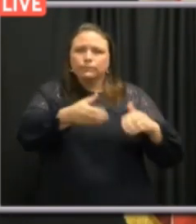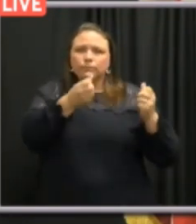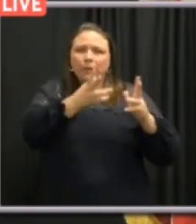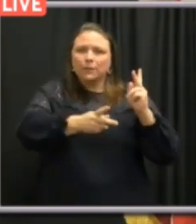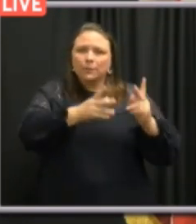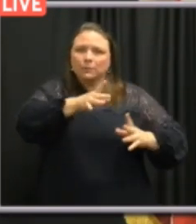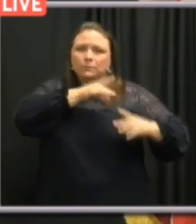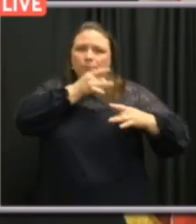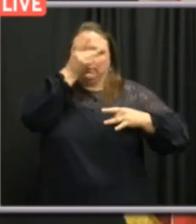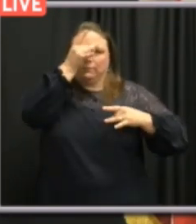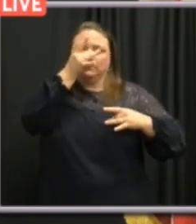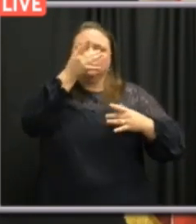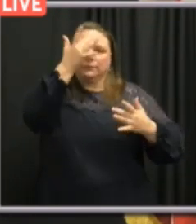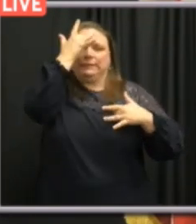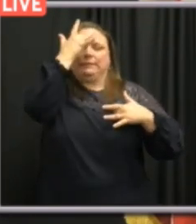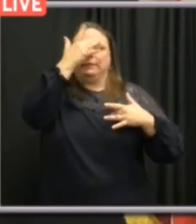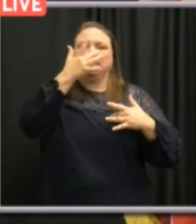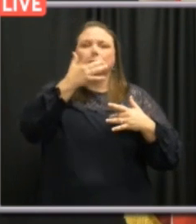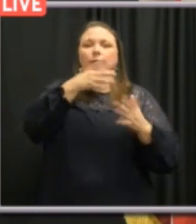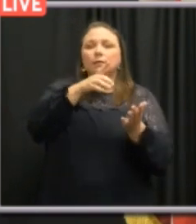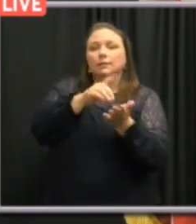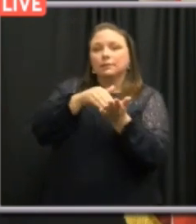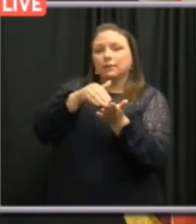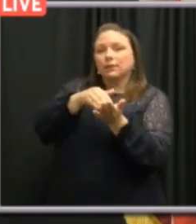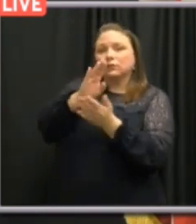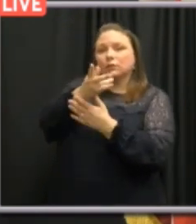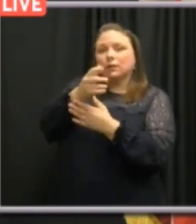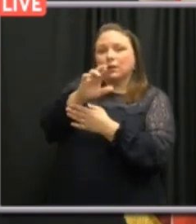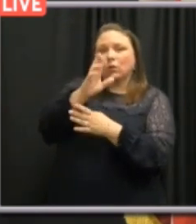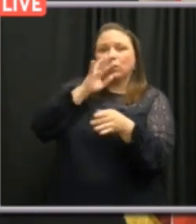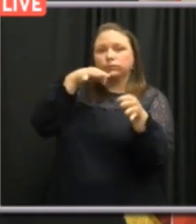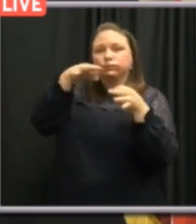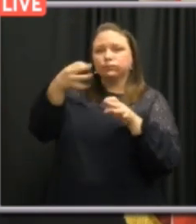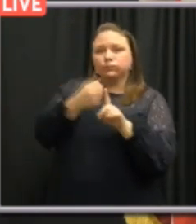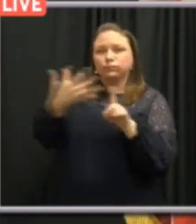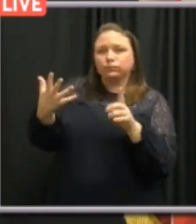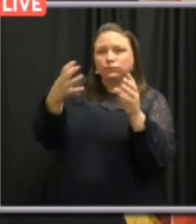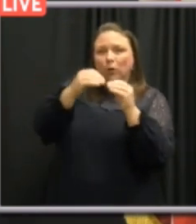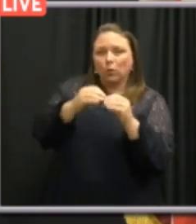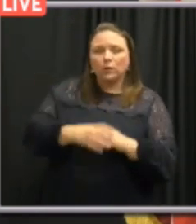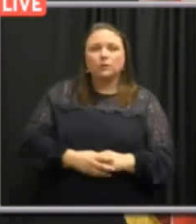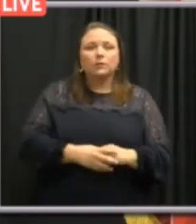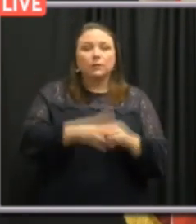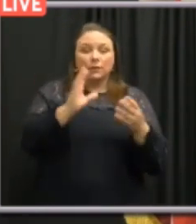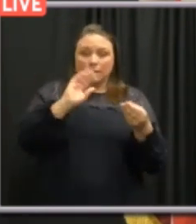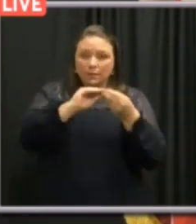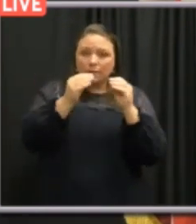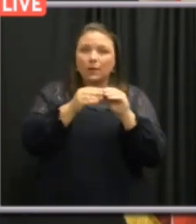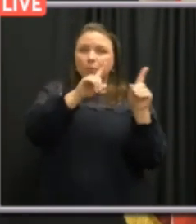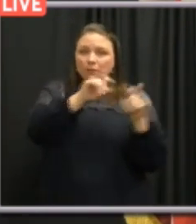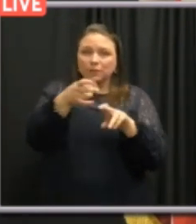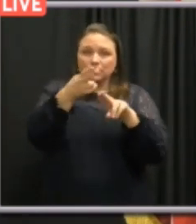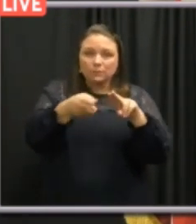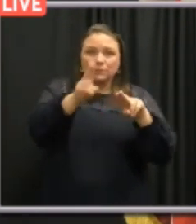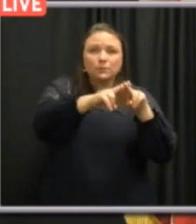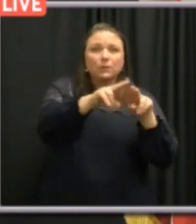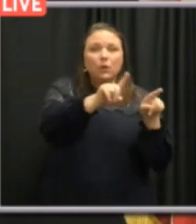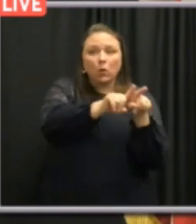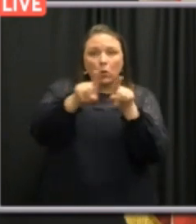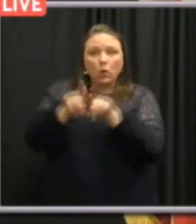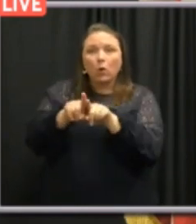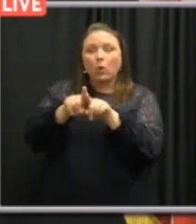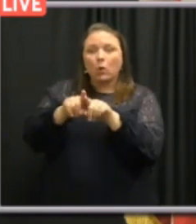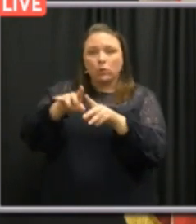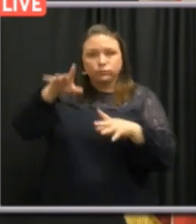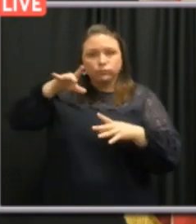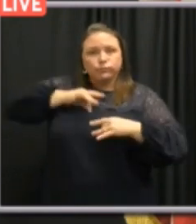cases, and Dr. Jahangir will discuss this in more detail. The number of tests has increased, but the number of cases has increased